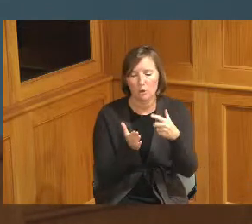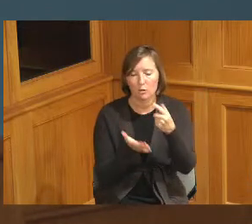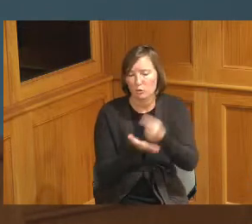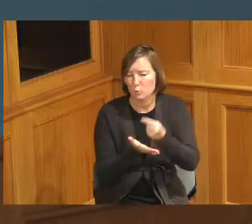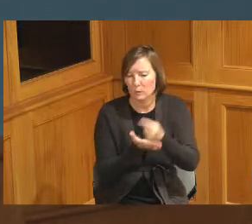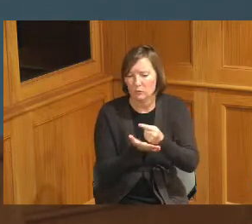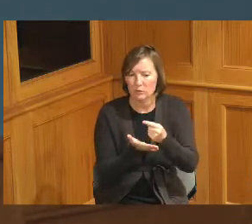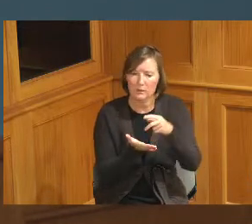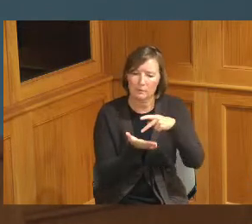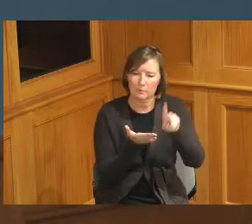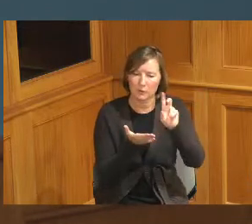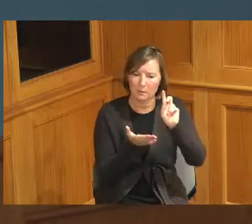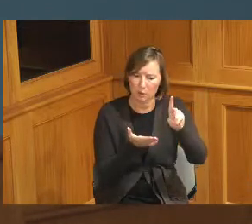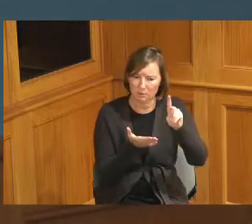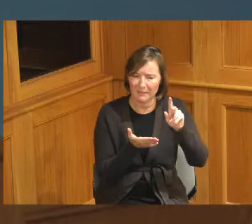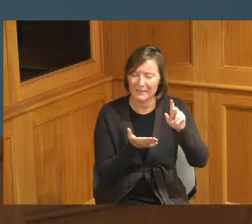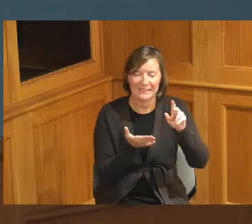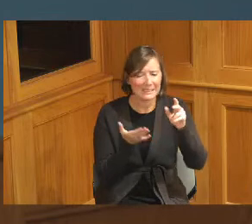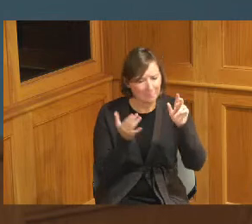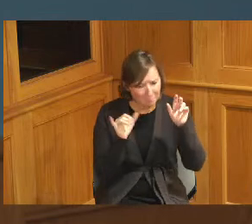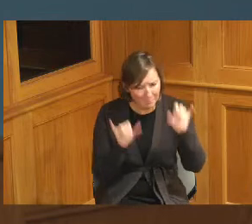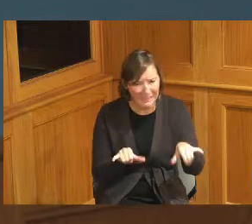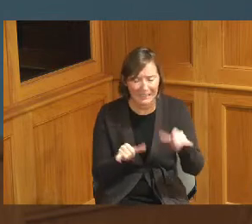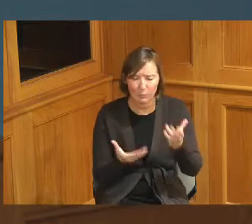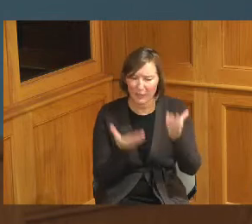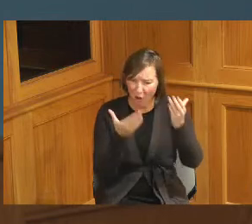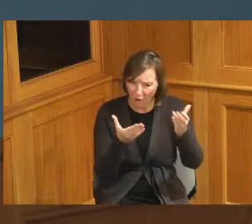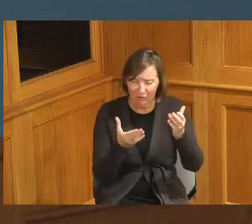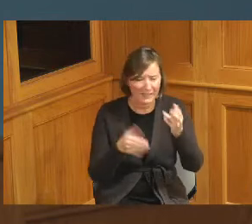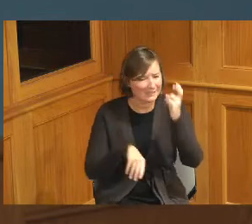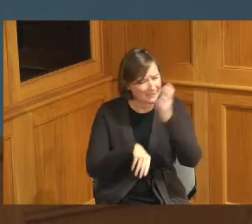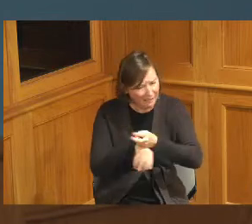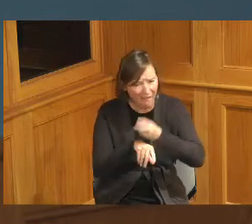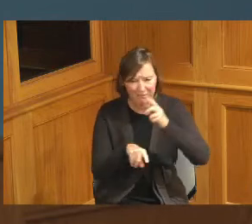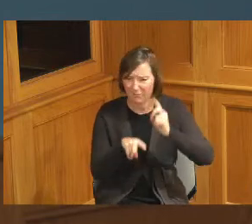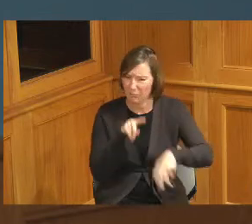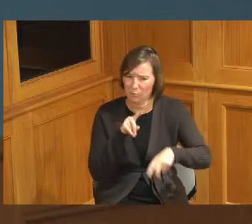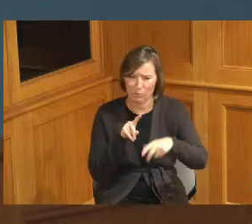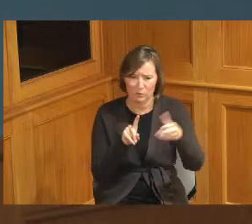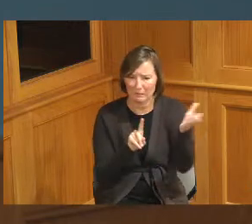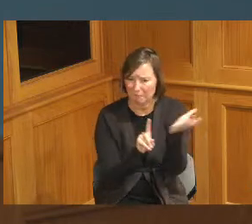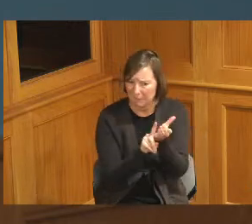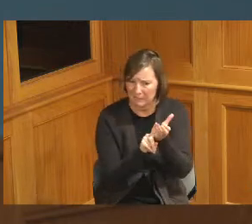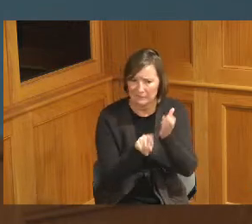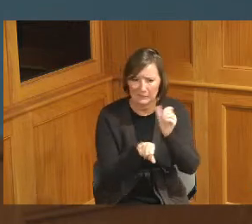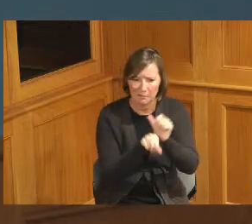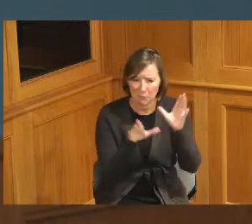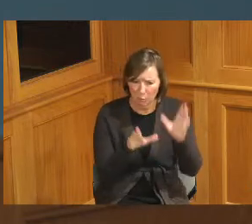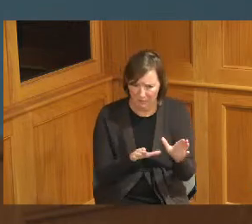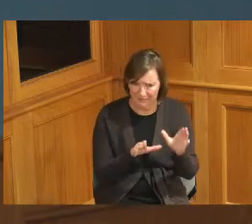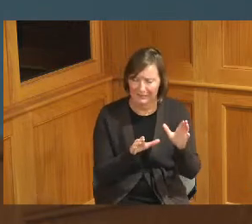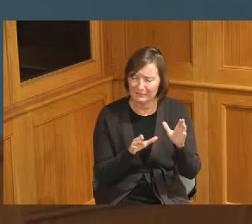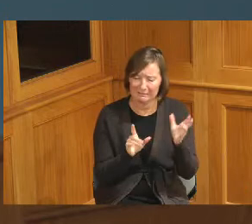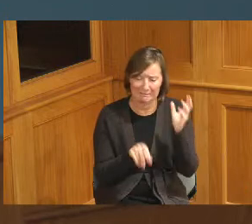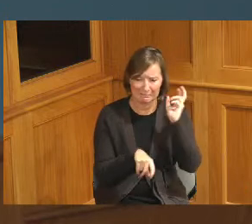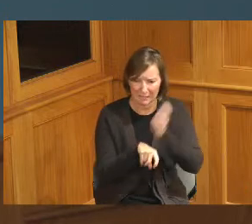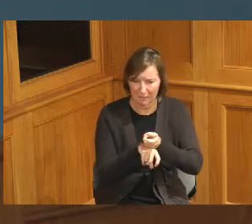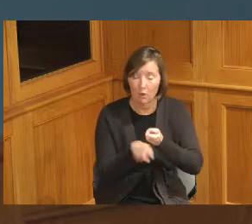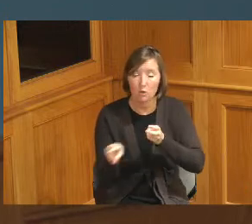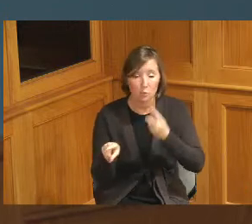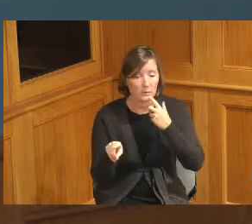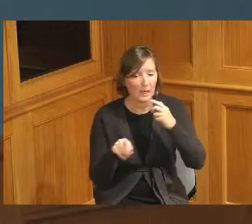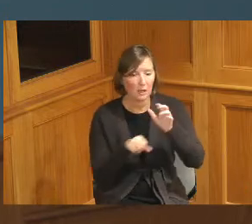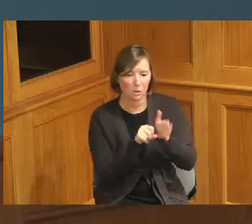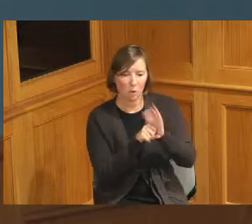still difficult to get employees. And you mentioned there's a rising, because of COVID, people